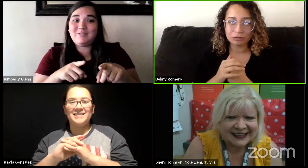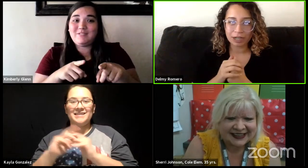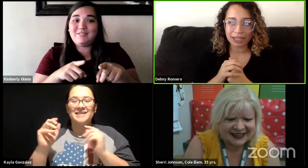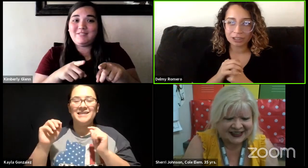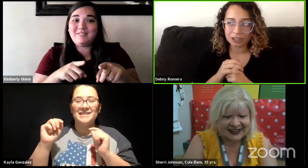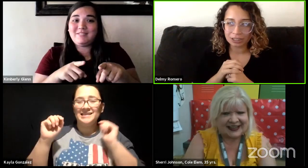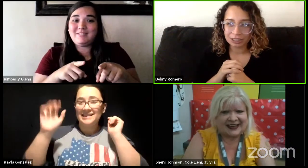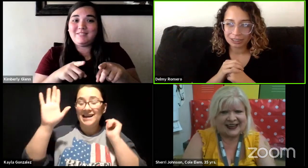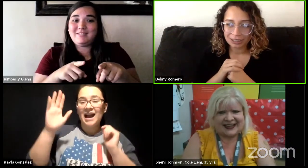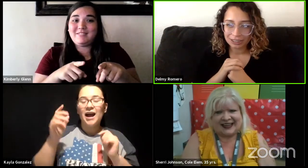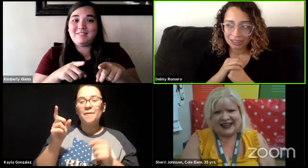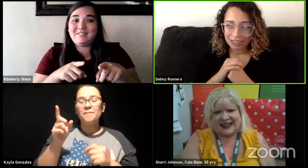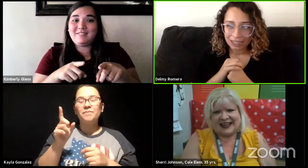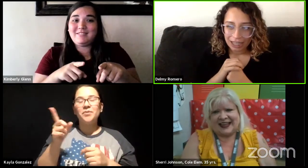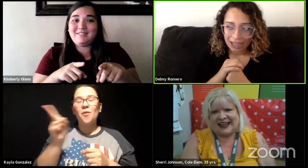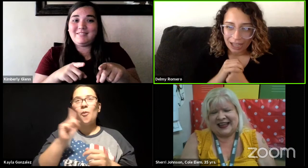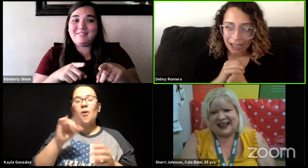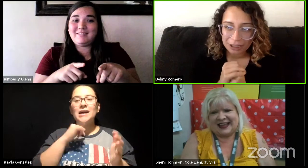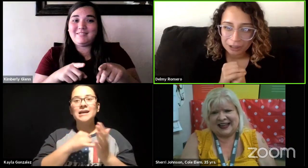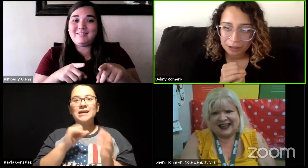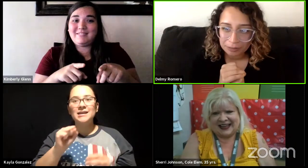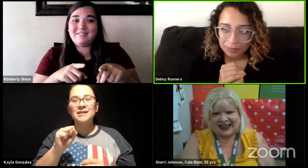Kayla, do you want to answer?